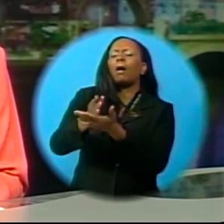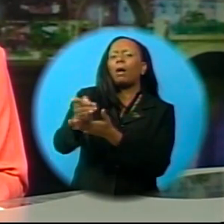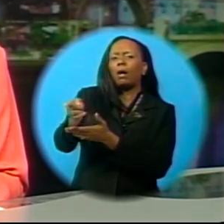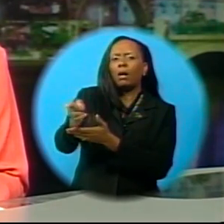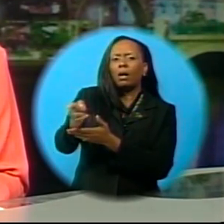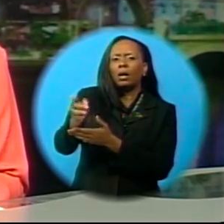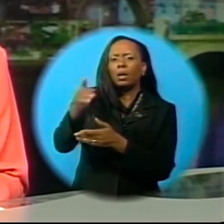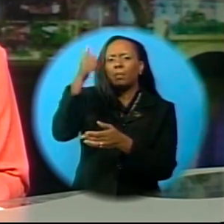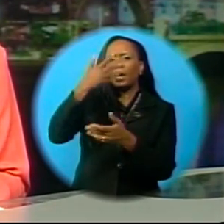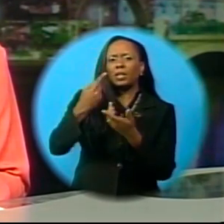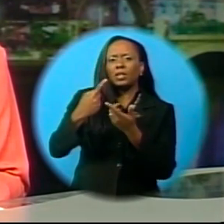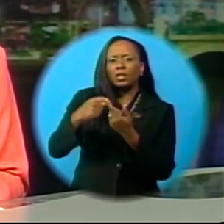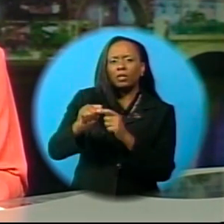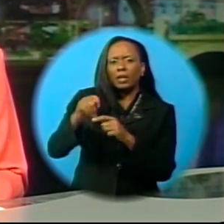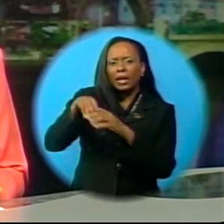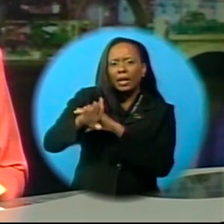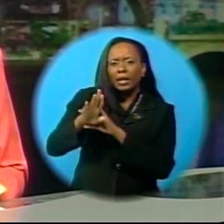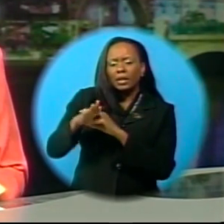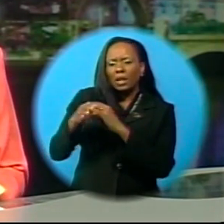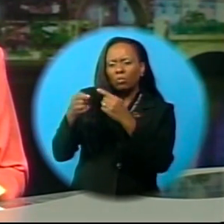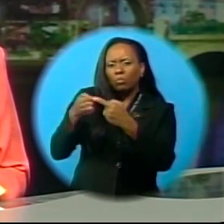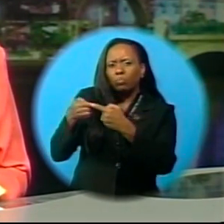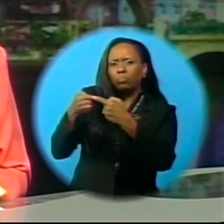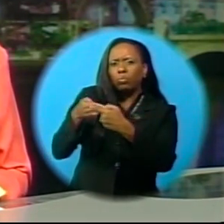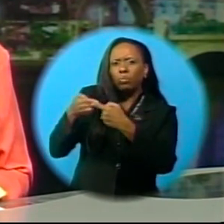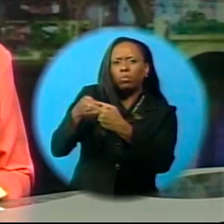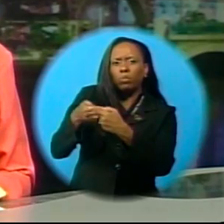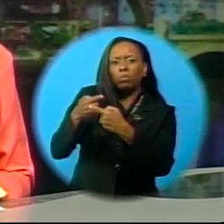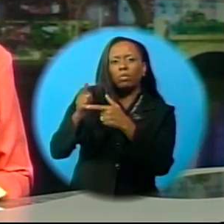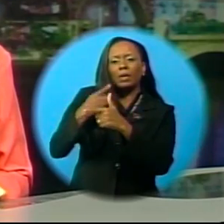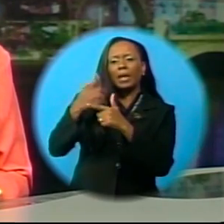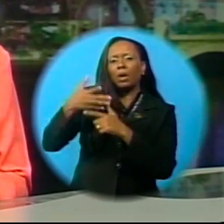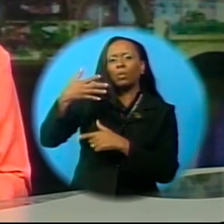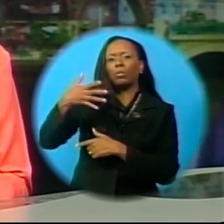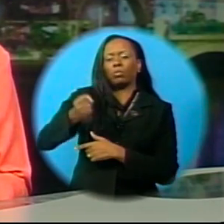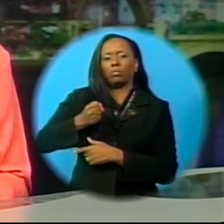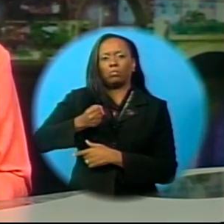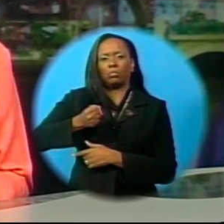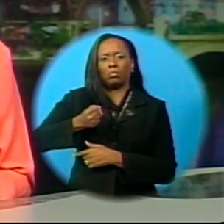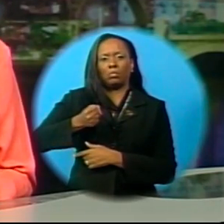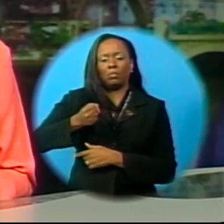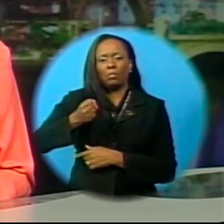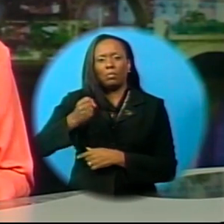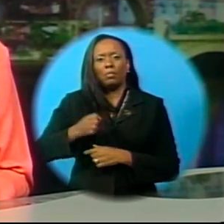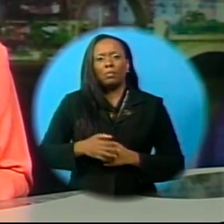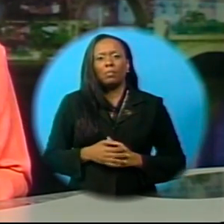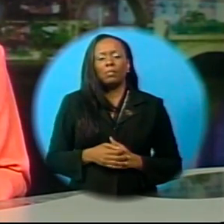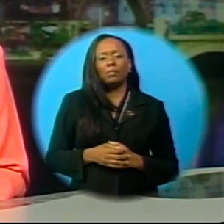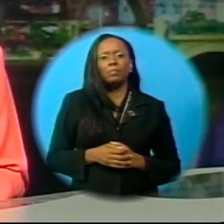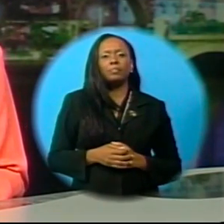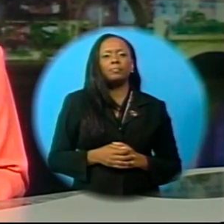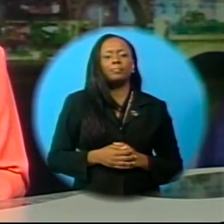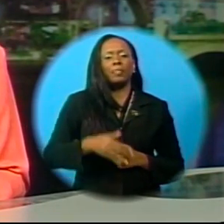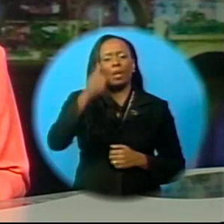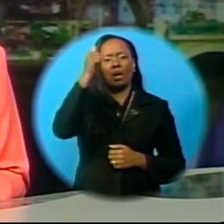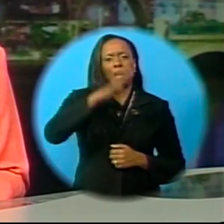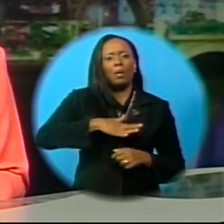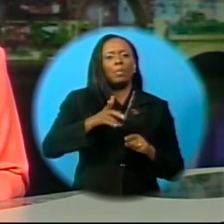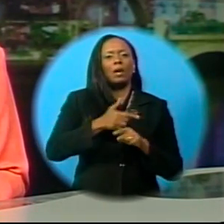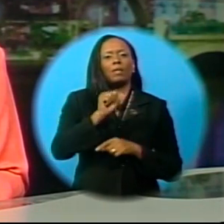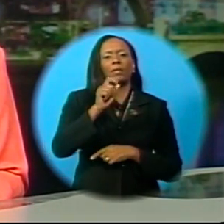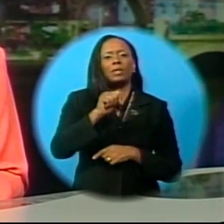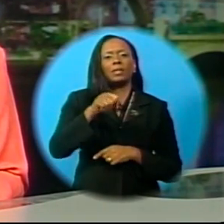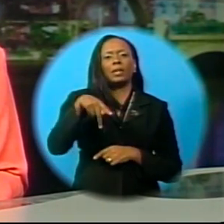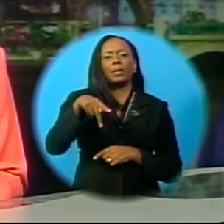attempting to gain access. A struggle then ensued and the youth was held. A St. Peter man accused of a